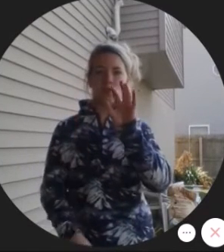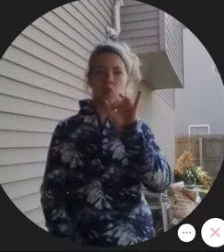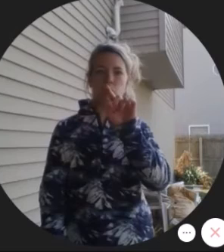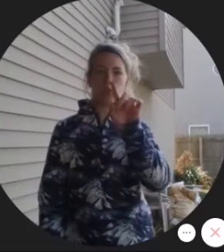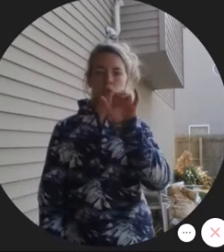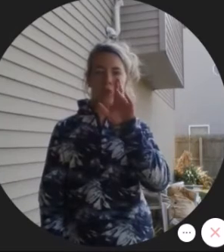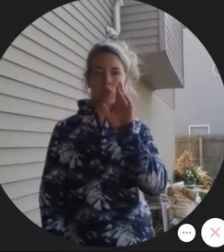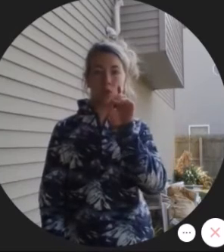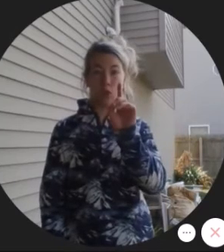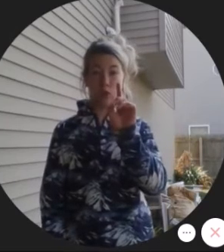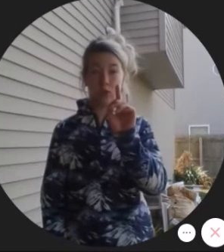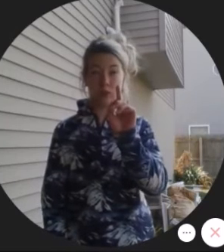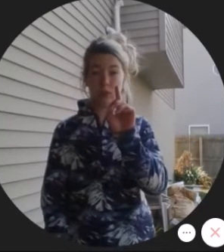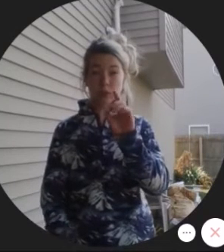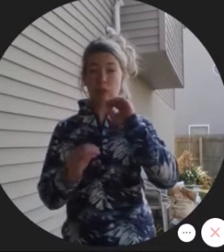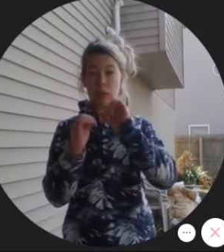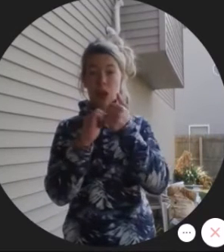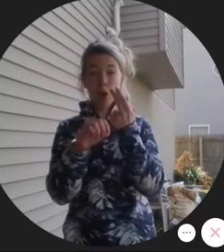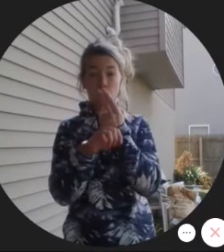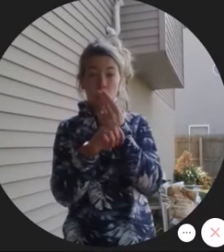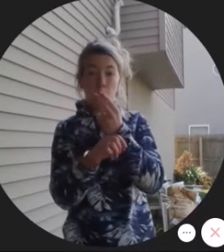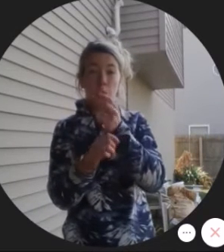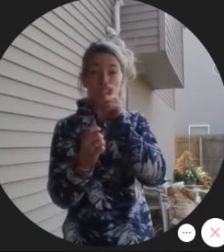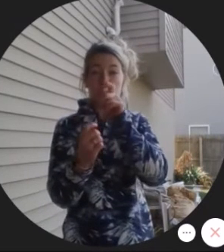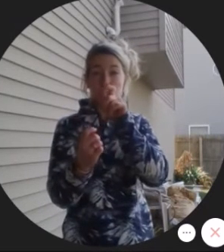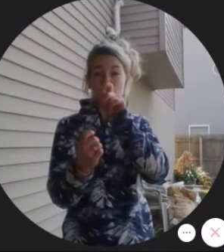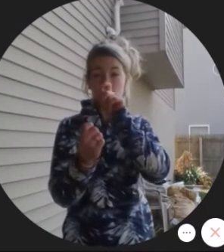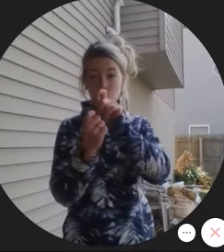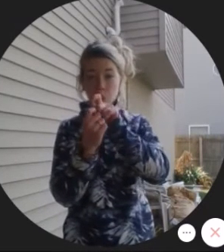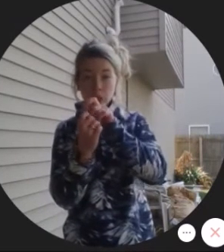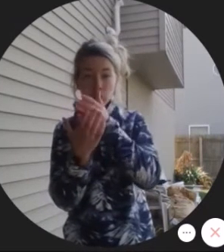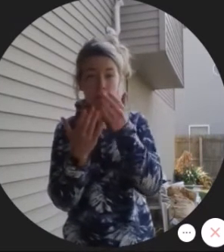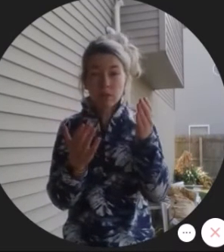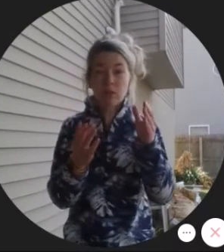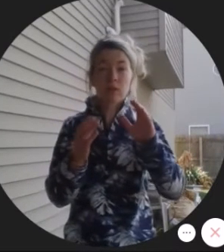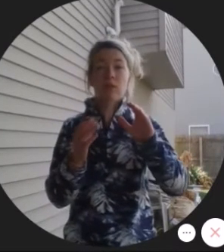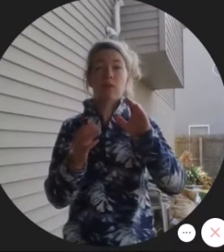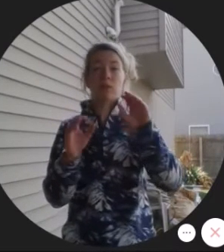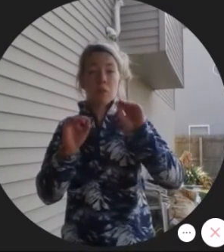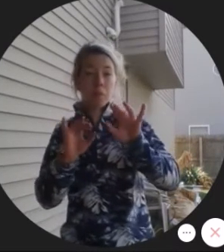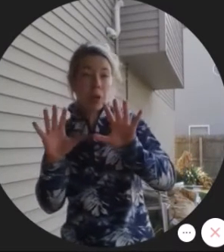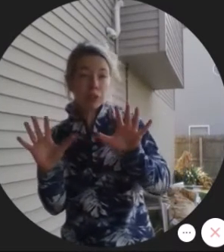And that school is full of wizards and witches.